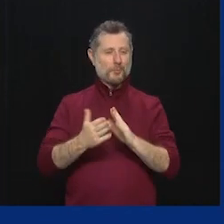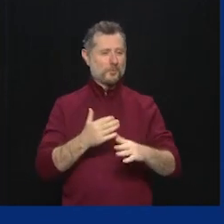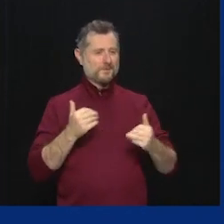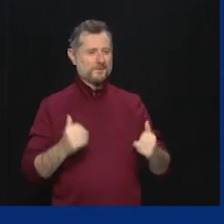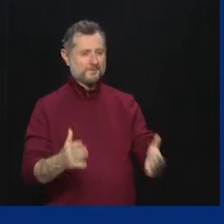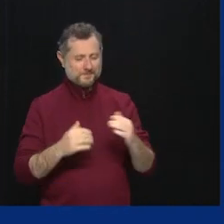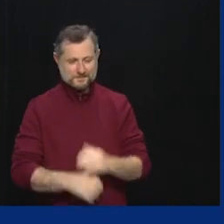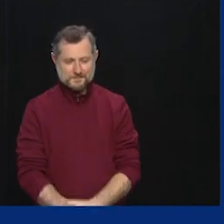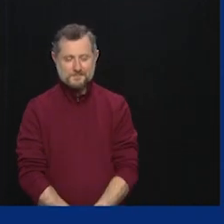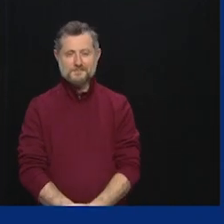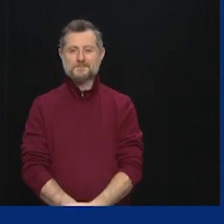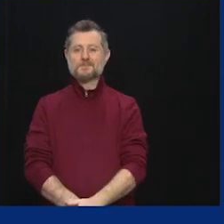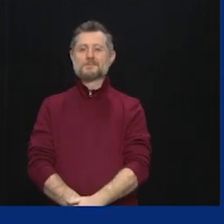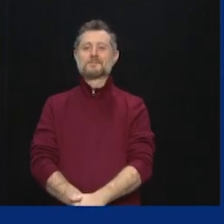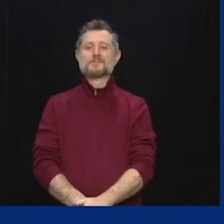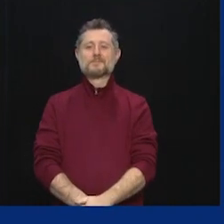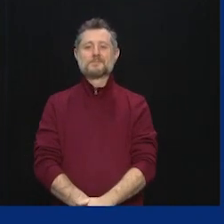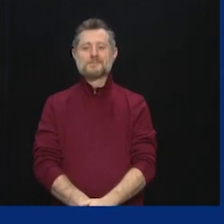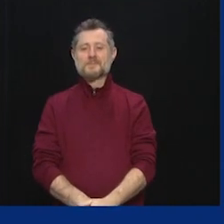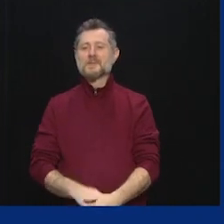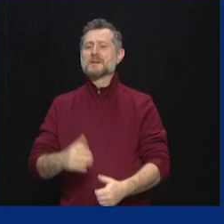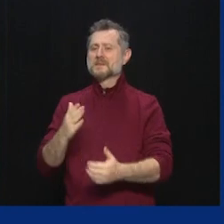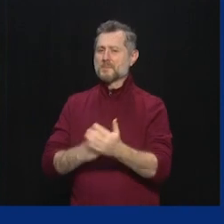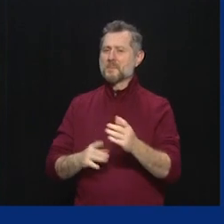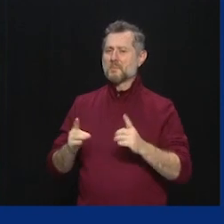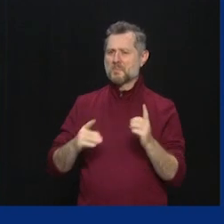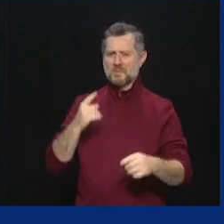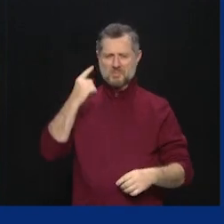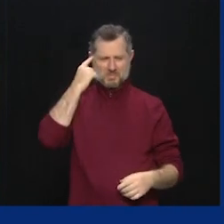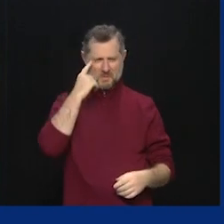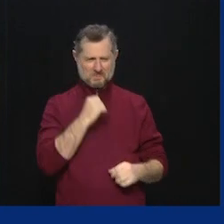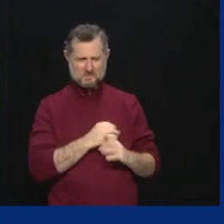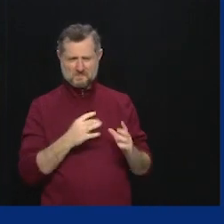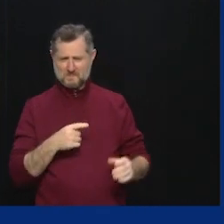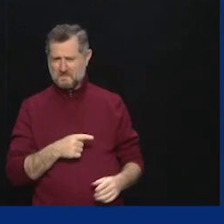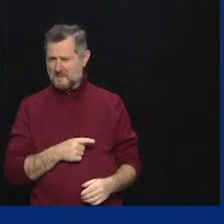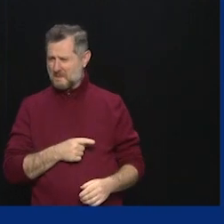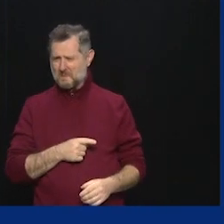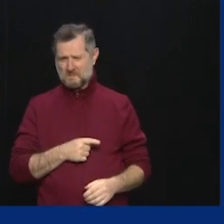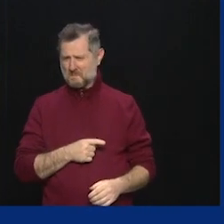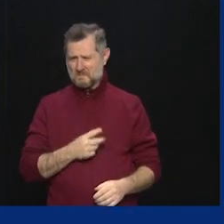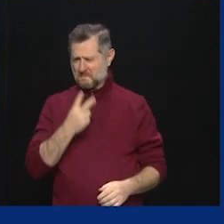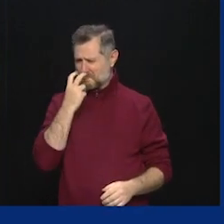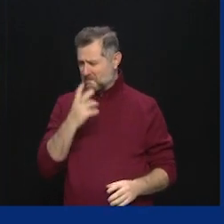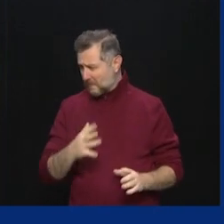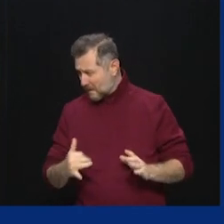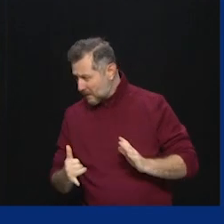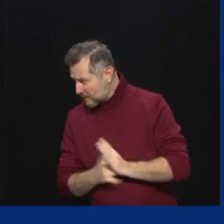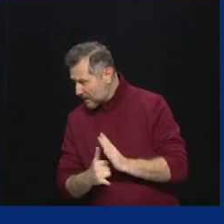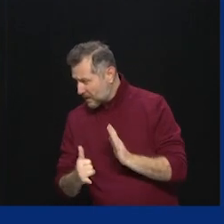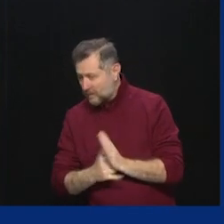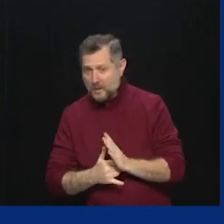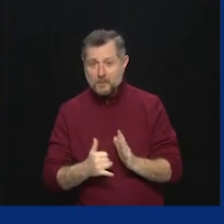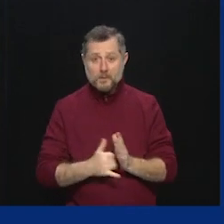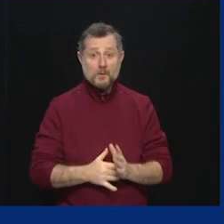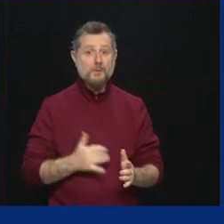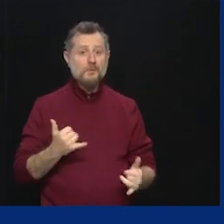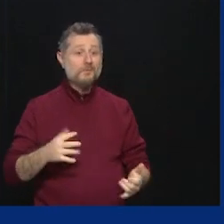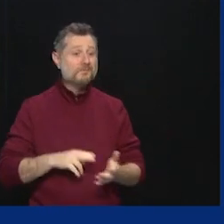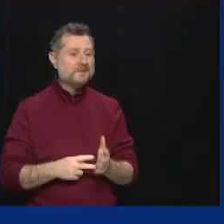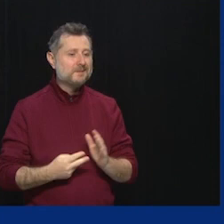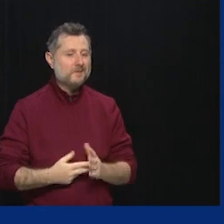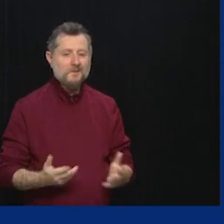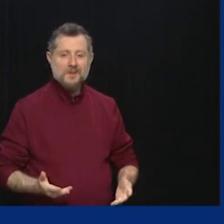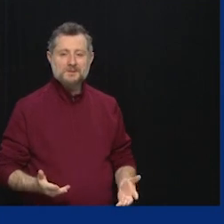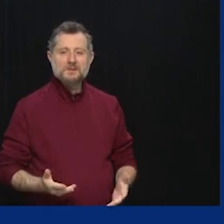where some thought that it couldn't be done. But what does it mean? Better transportation for some to